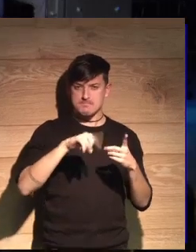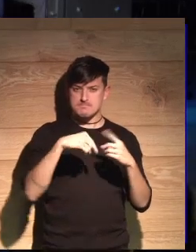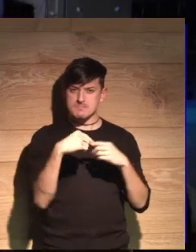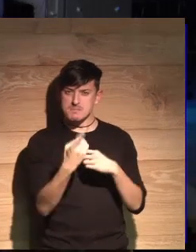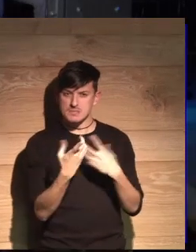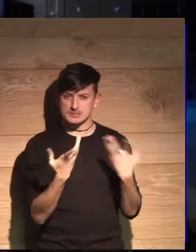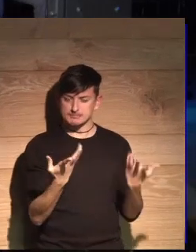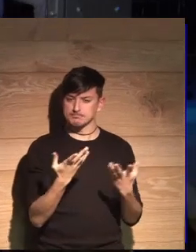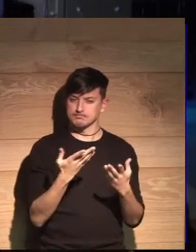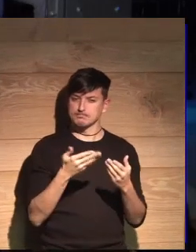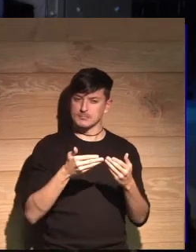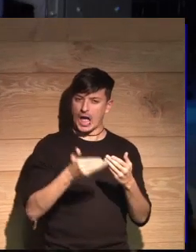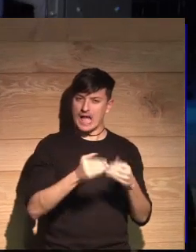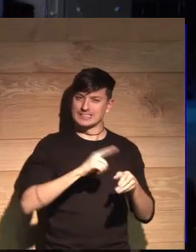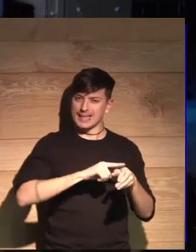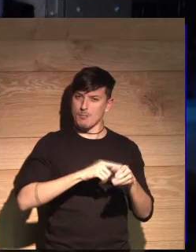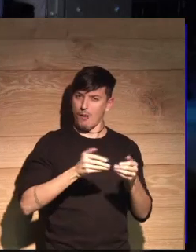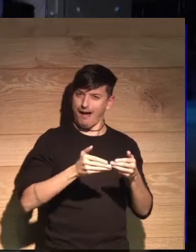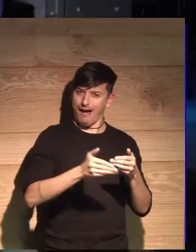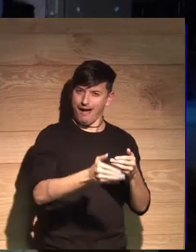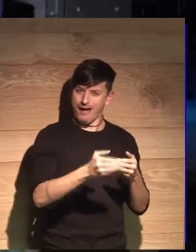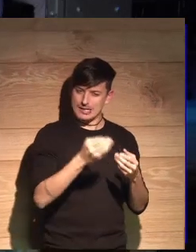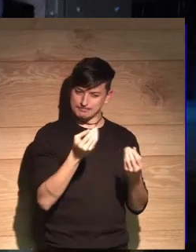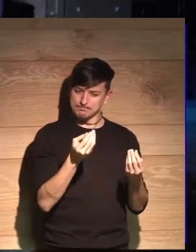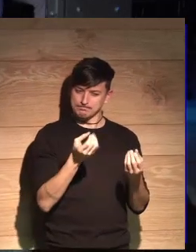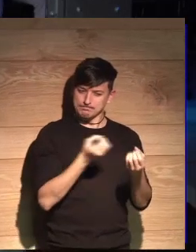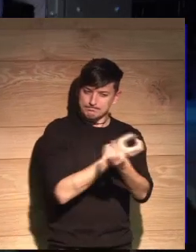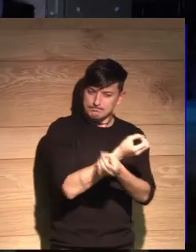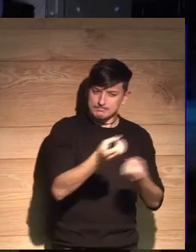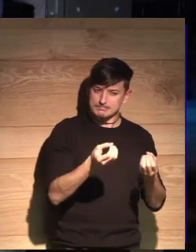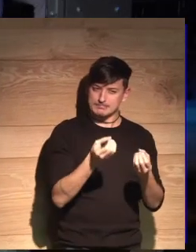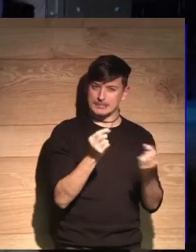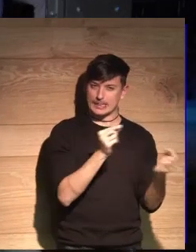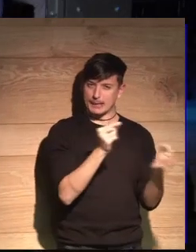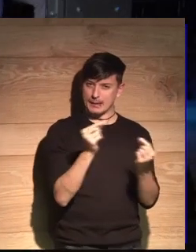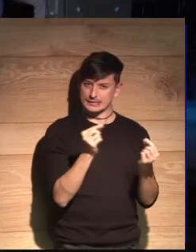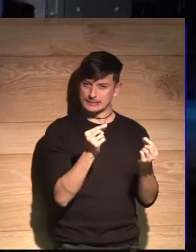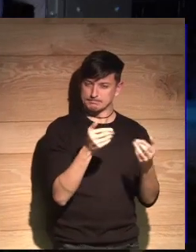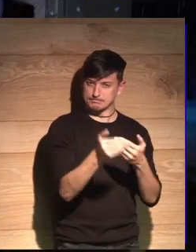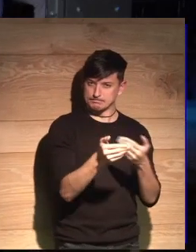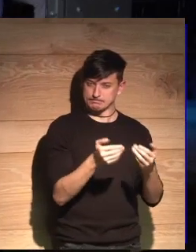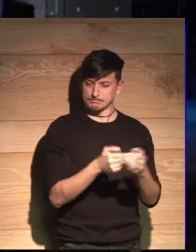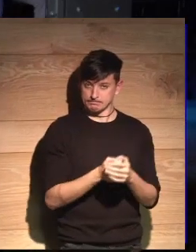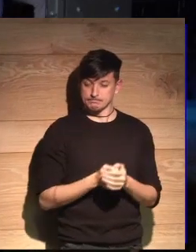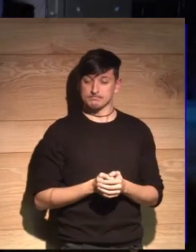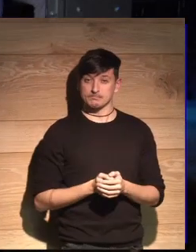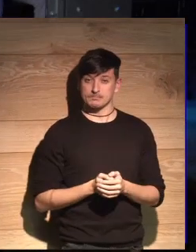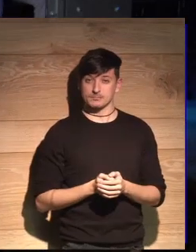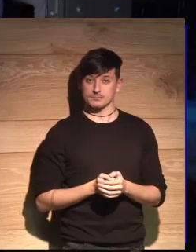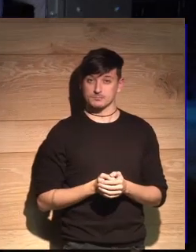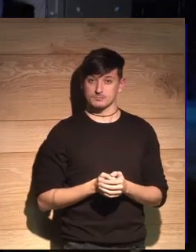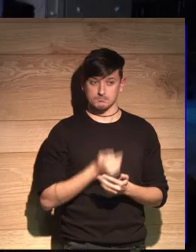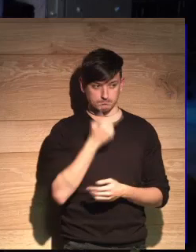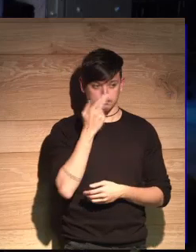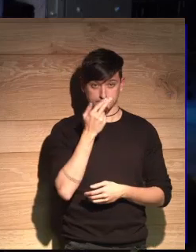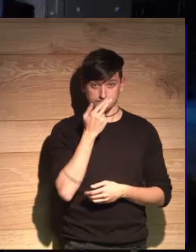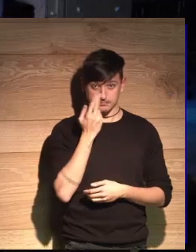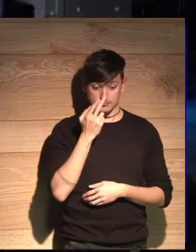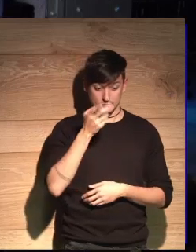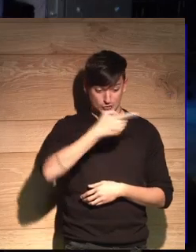time afterwards for the interesting part, which is the debate that is going to be generated with the guest speakers we have